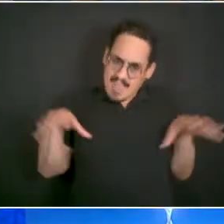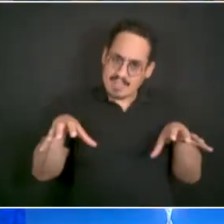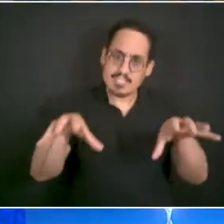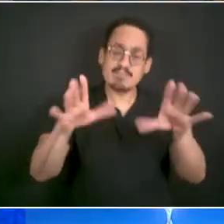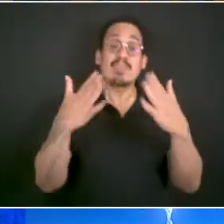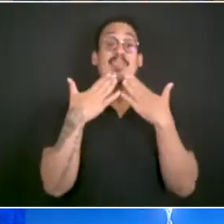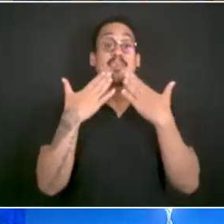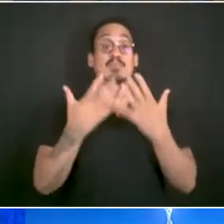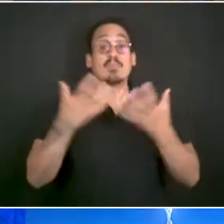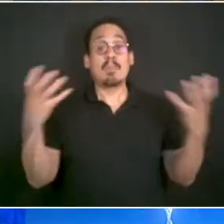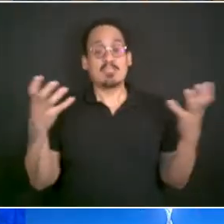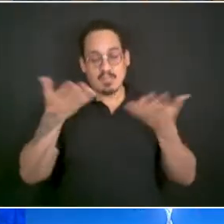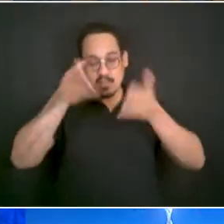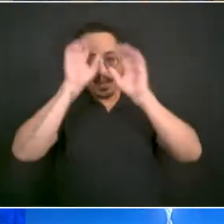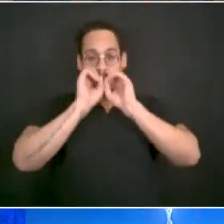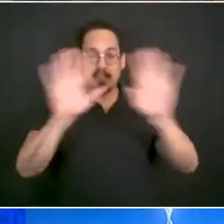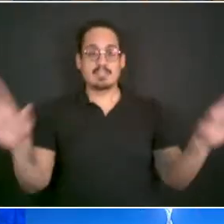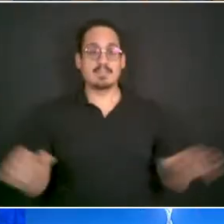right.